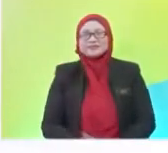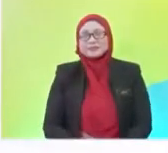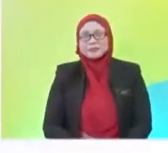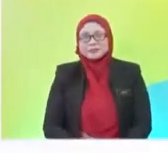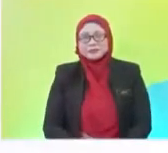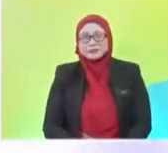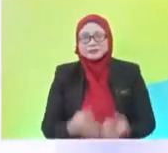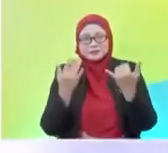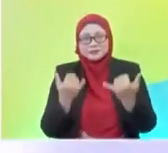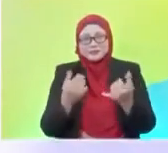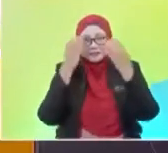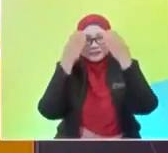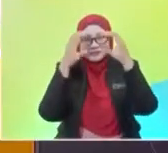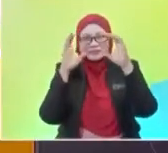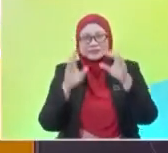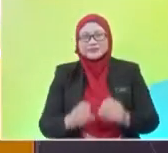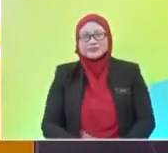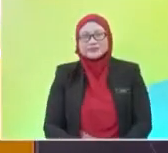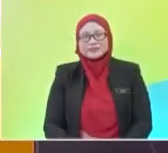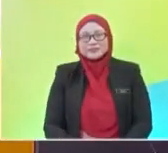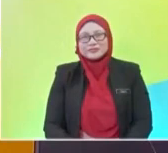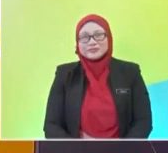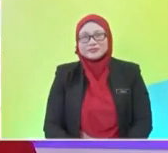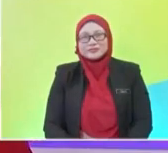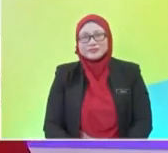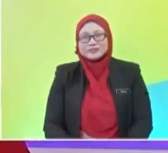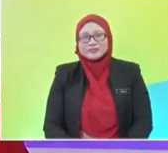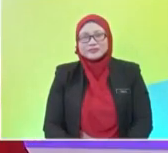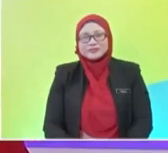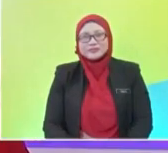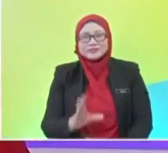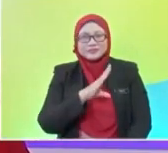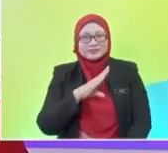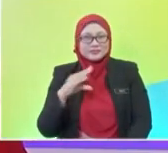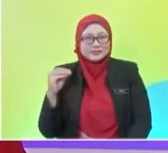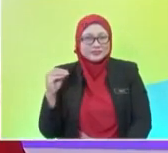turn. Okay, it's my turn. I'm going to flip this one. And.